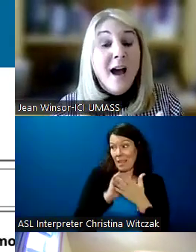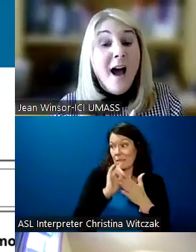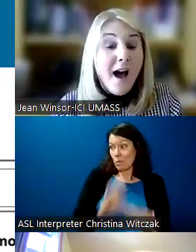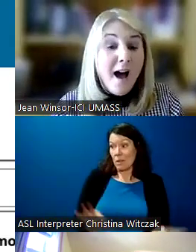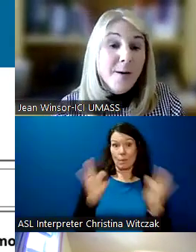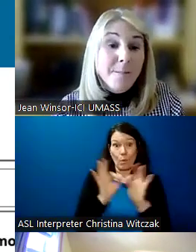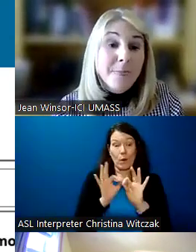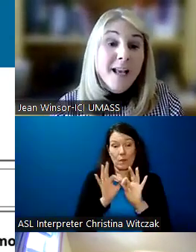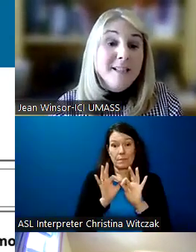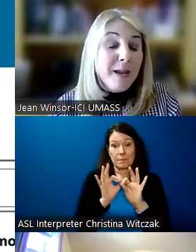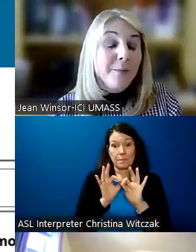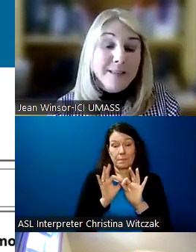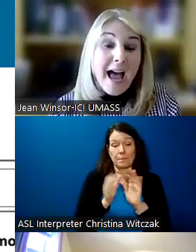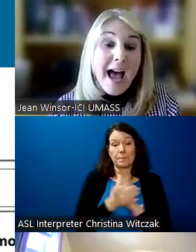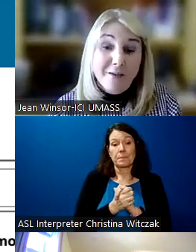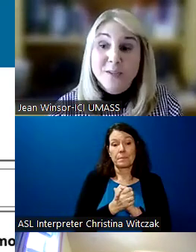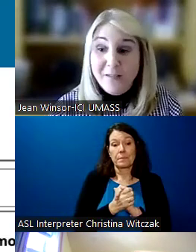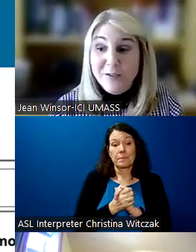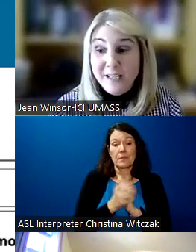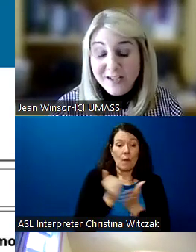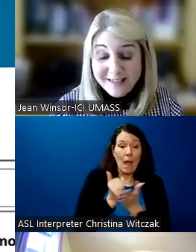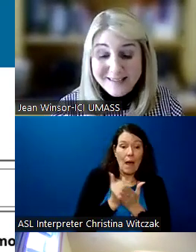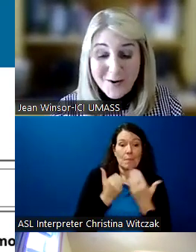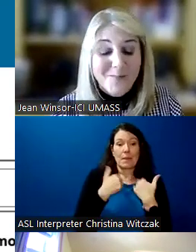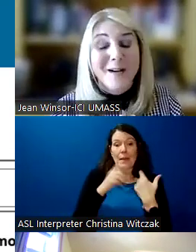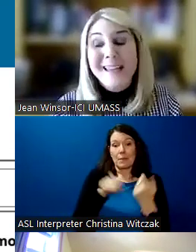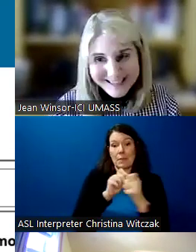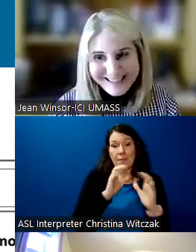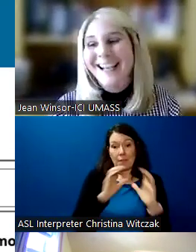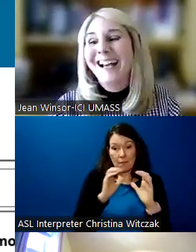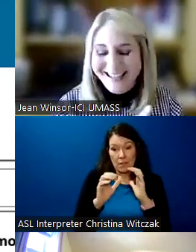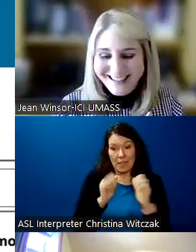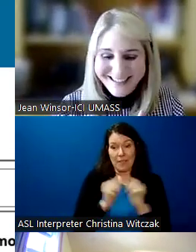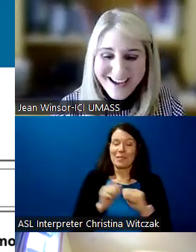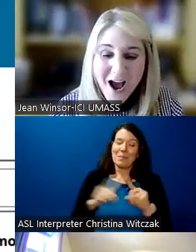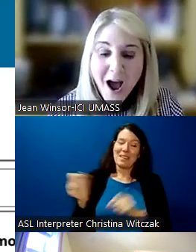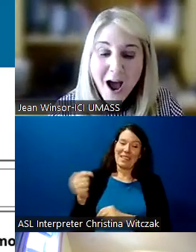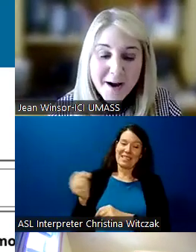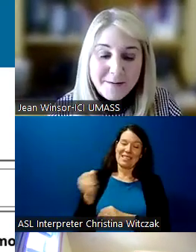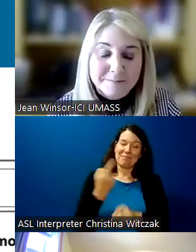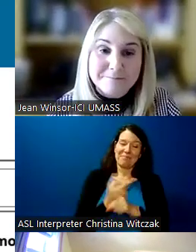important to be able to have those conversations. So, but yes.